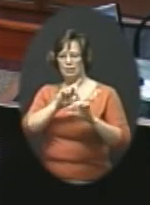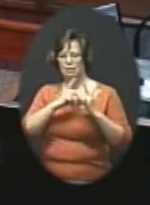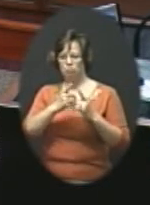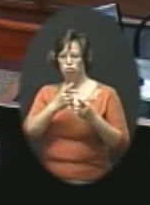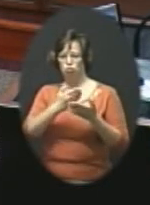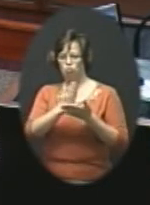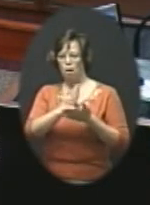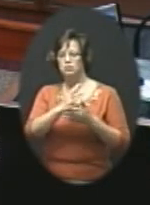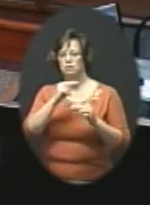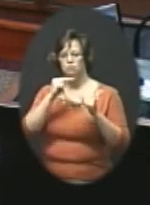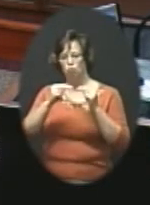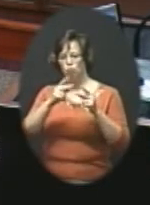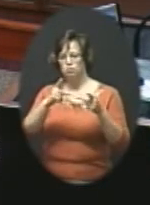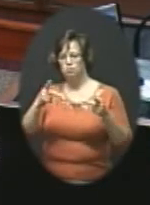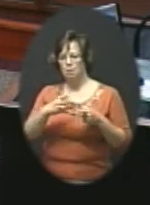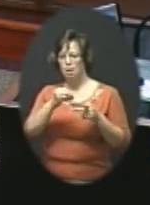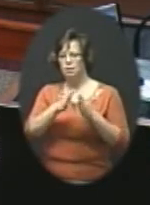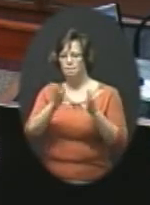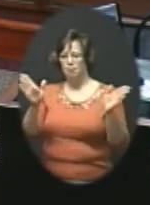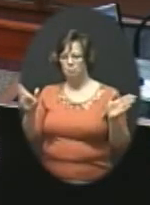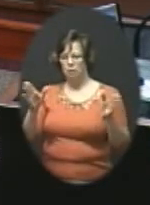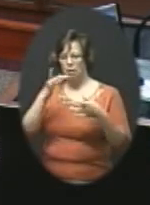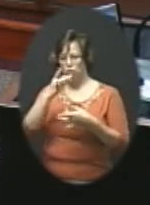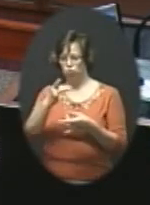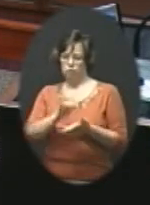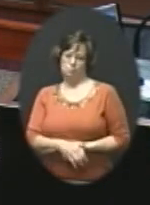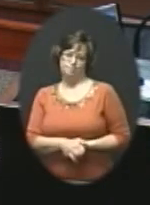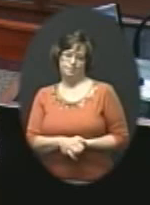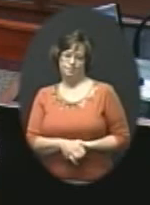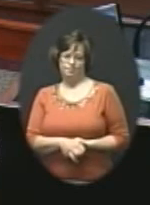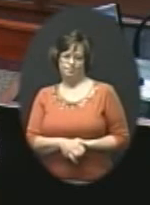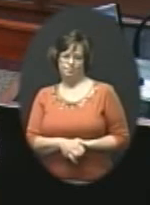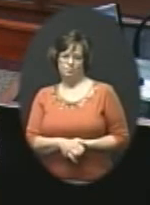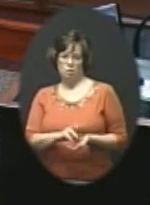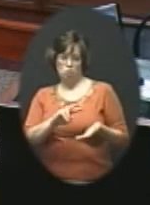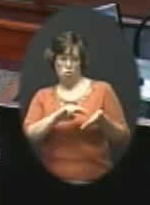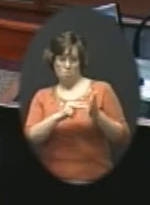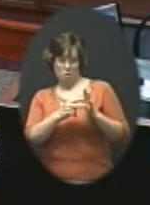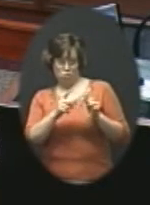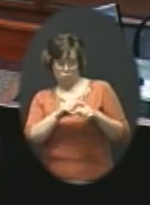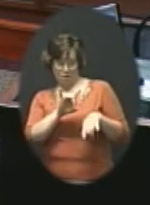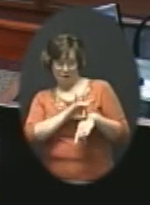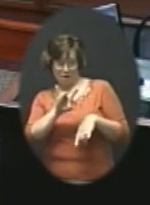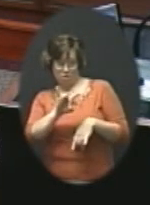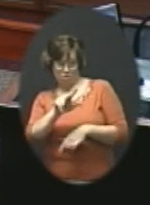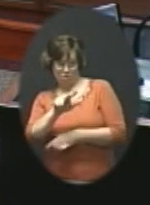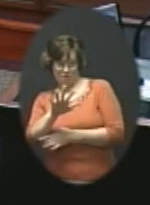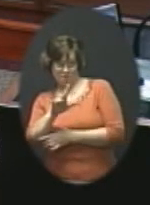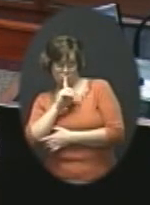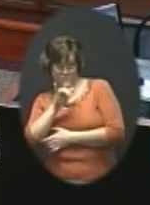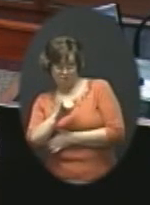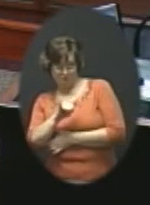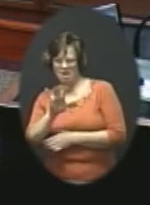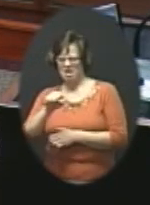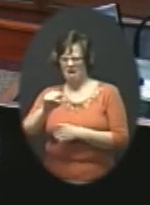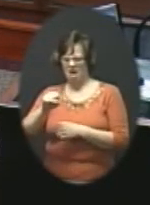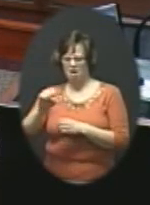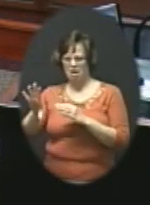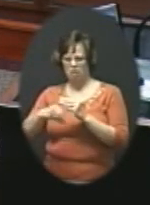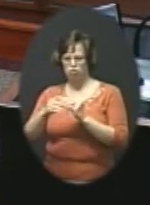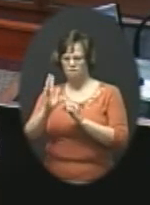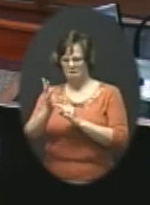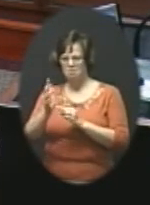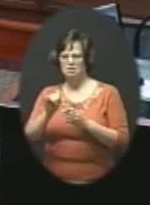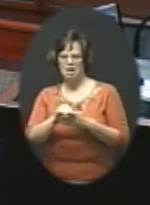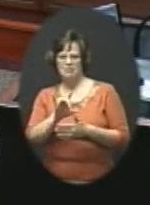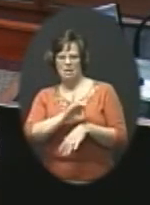confidentiality of its negotiating position and the public interest. You mean till 8:35, really? We'll okay. Maybe extra 5 minutes. Second, that